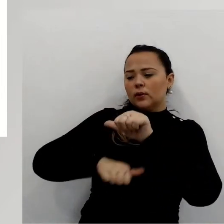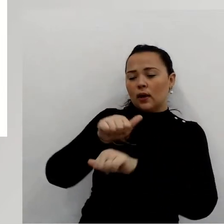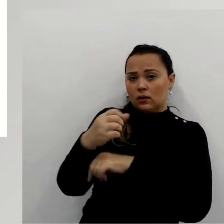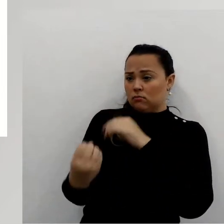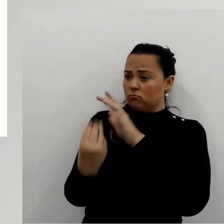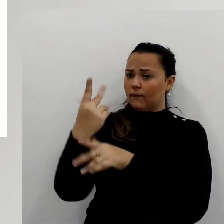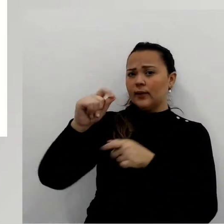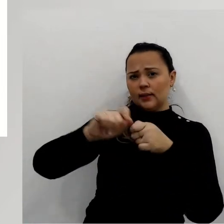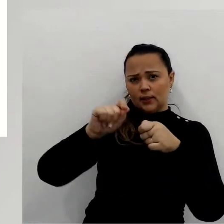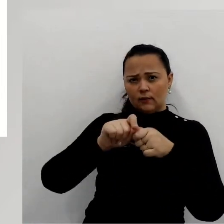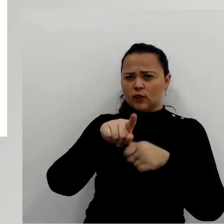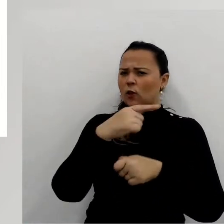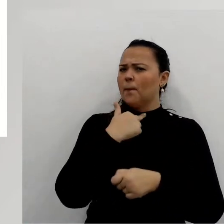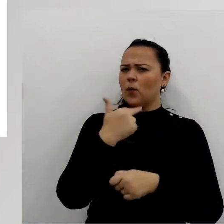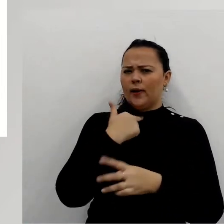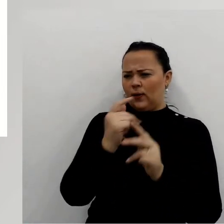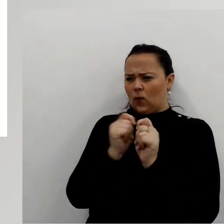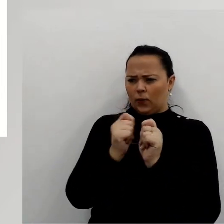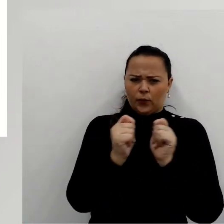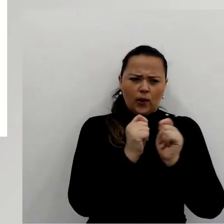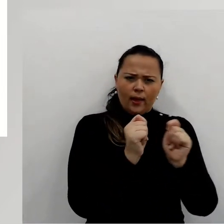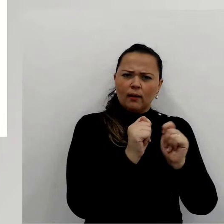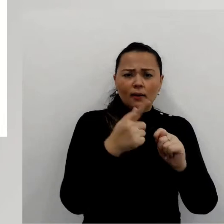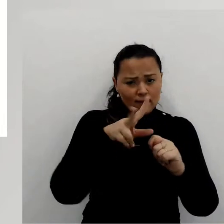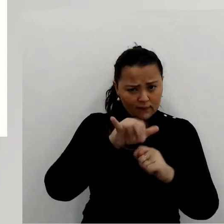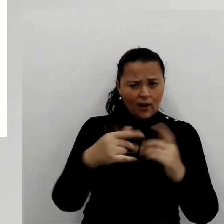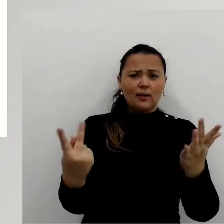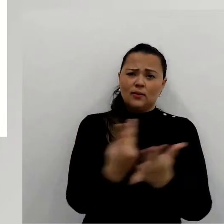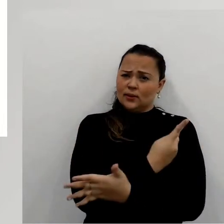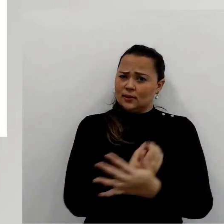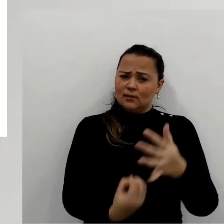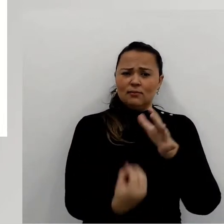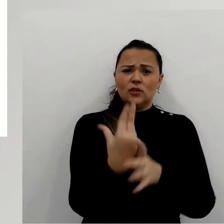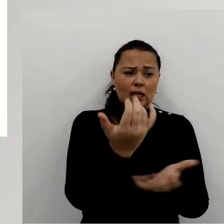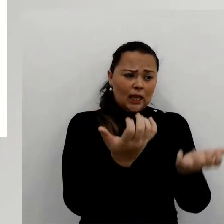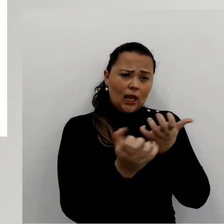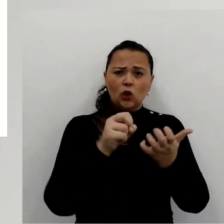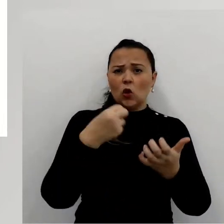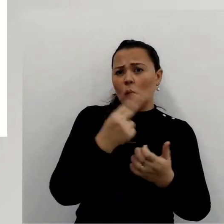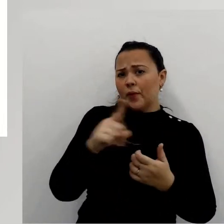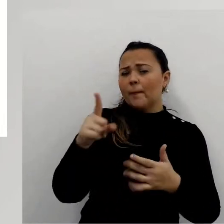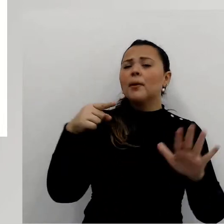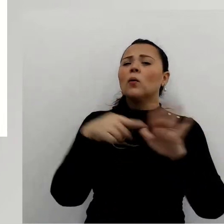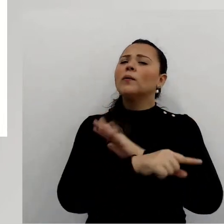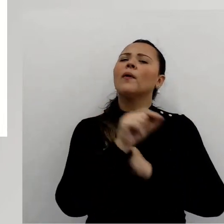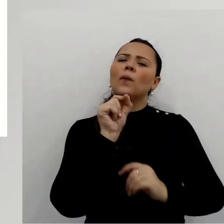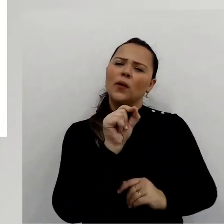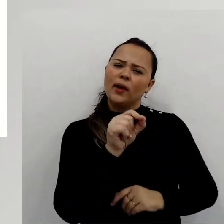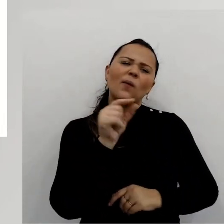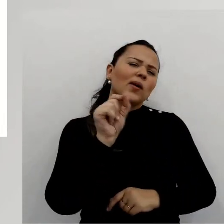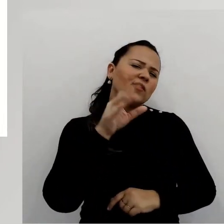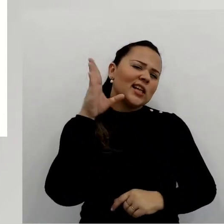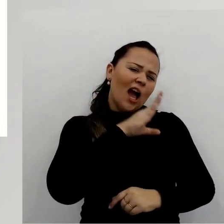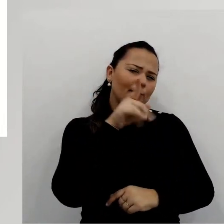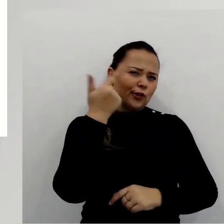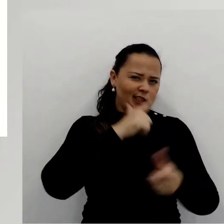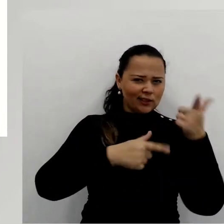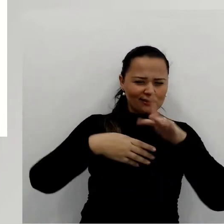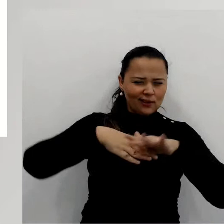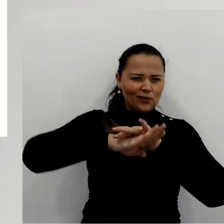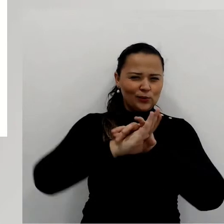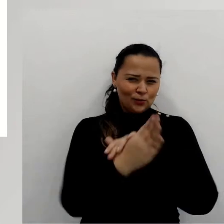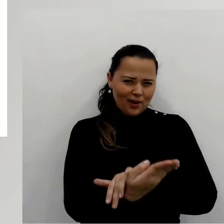want it to or not. The question is, how fast can you adapt to it and embrace